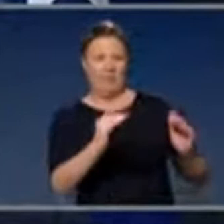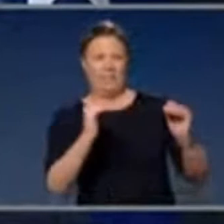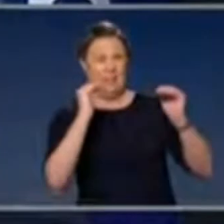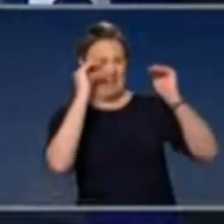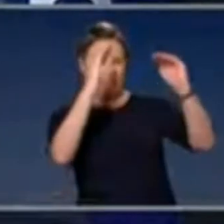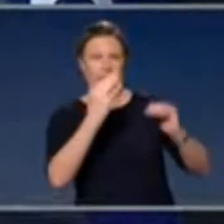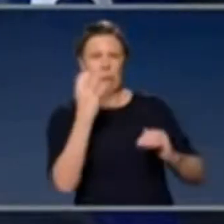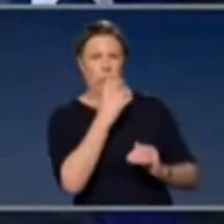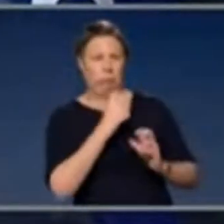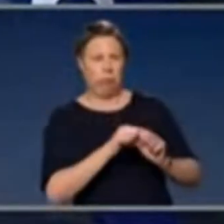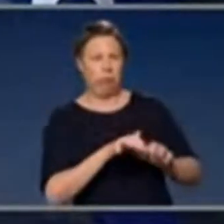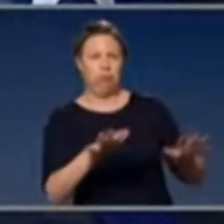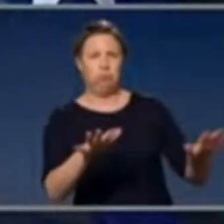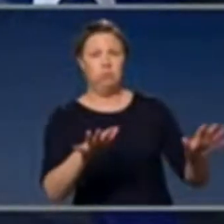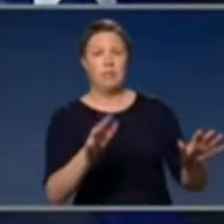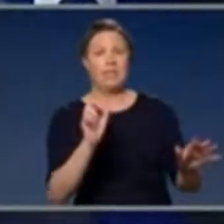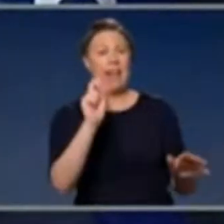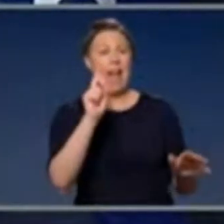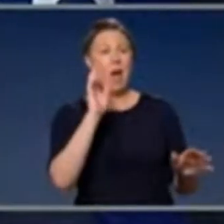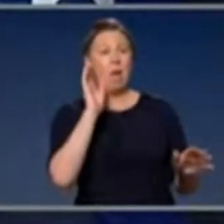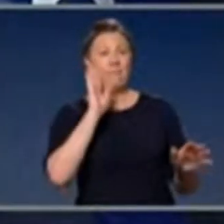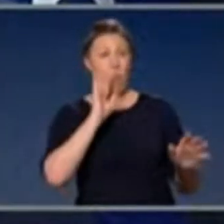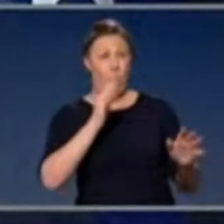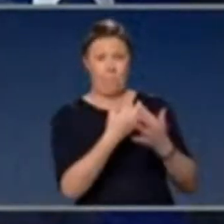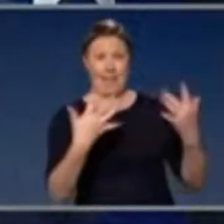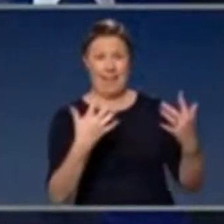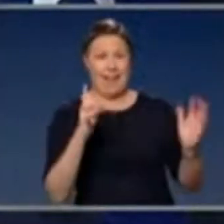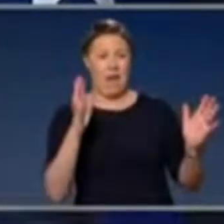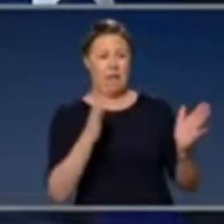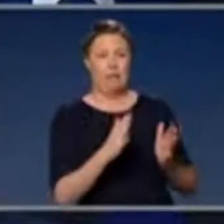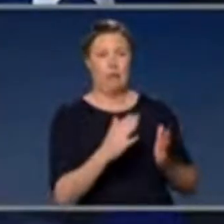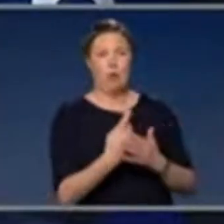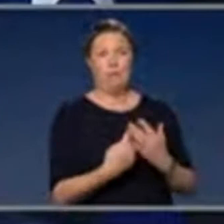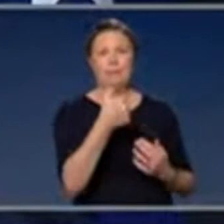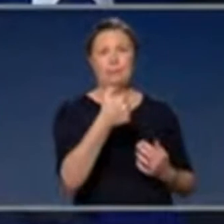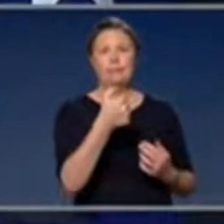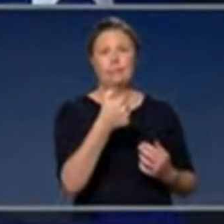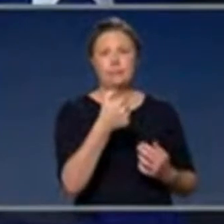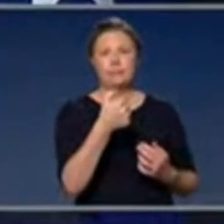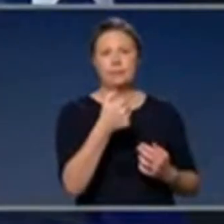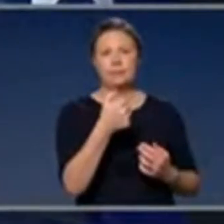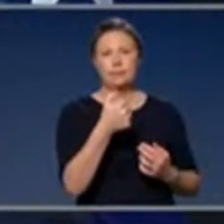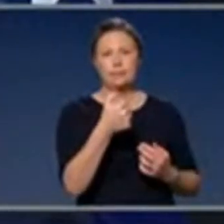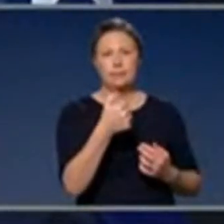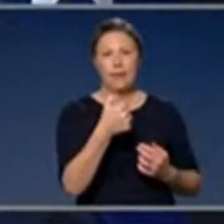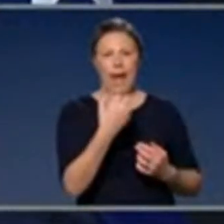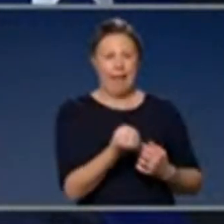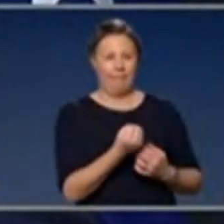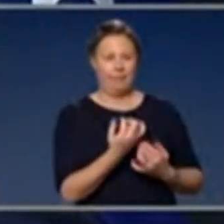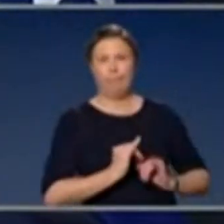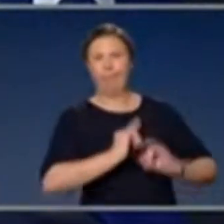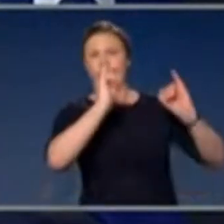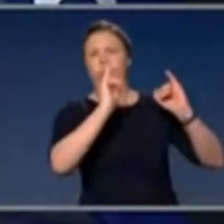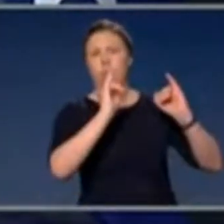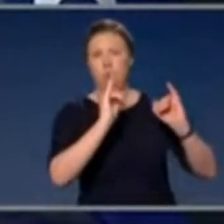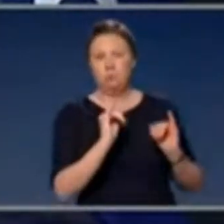remain at less than half a dozen. And the fact that 1 or 2 cases didn't turn into 20 or 30 or 50 cases, I think